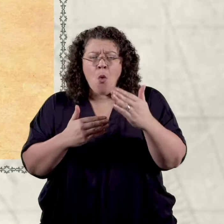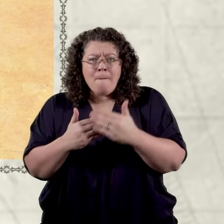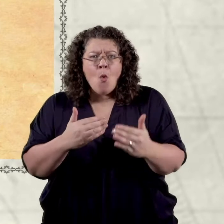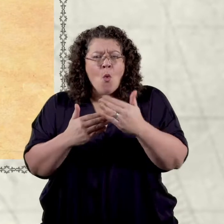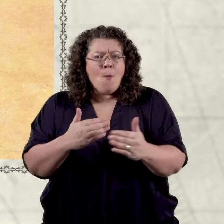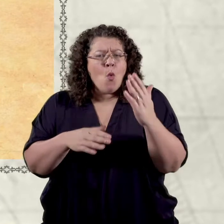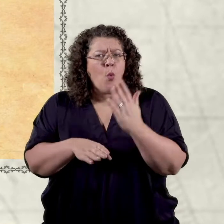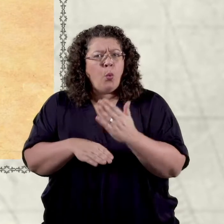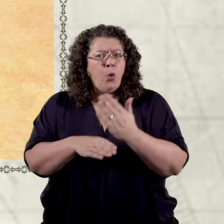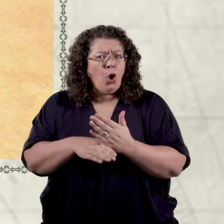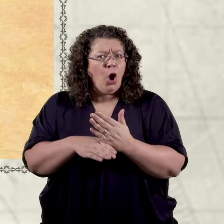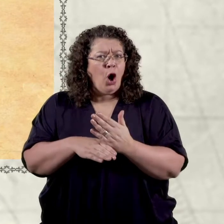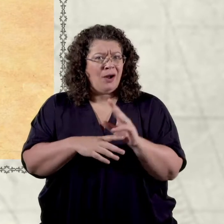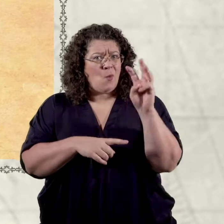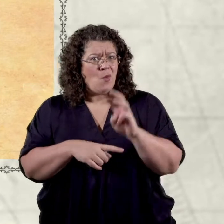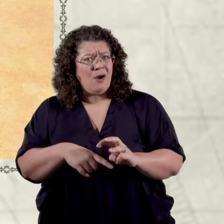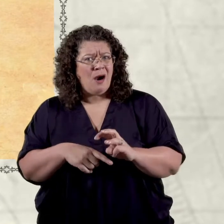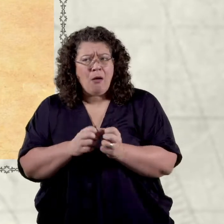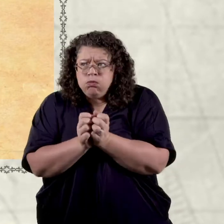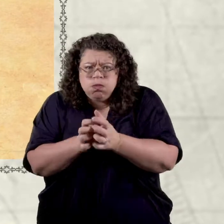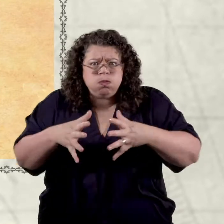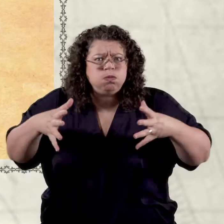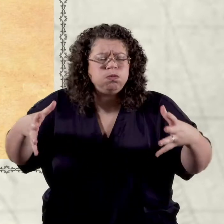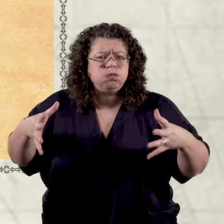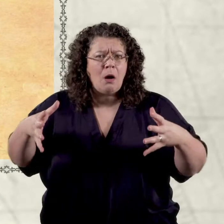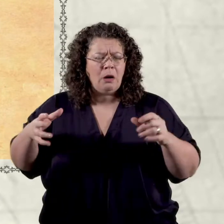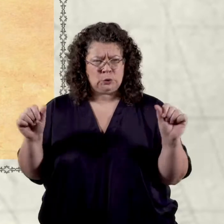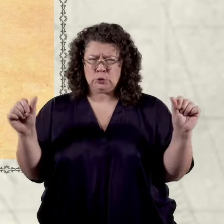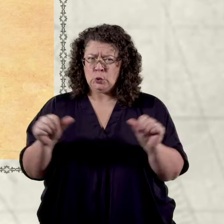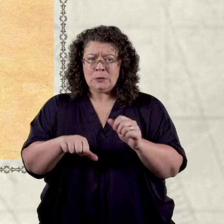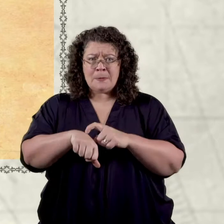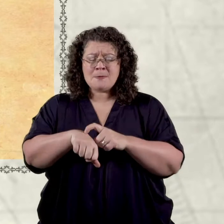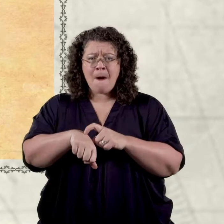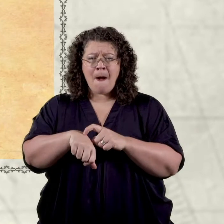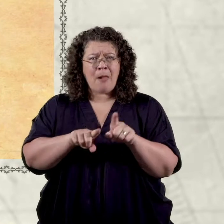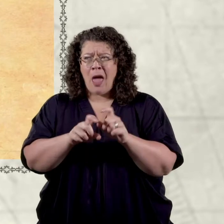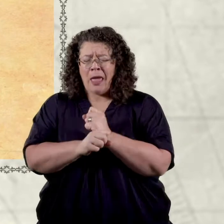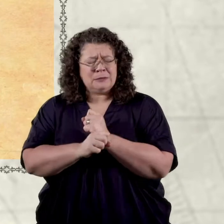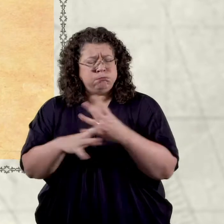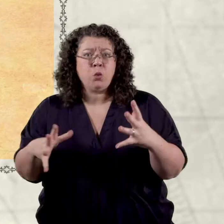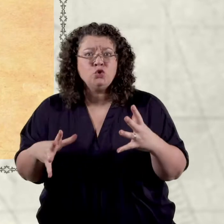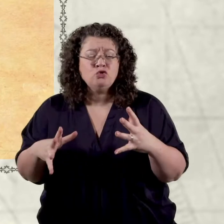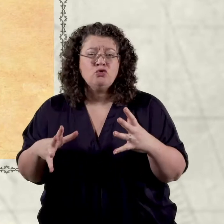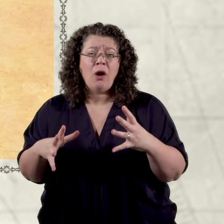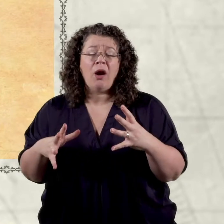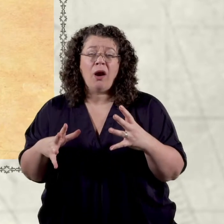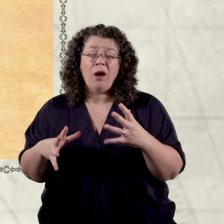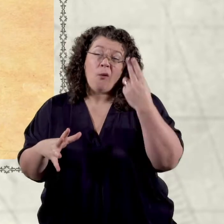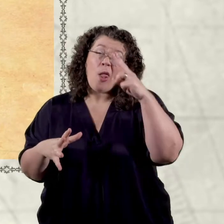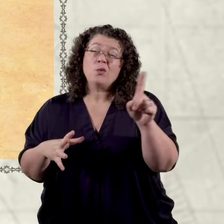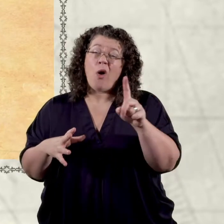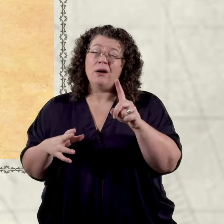Wales, and this expansion happened in a very short time. It was like an explosion. It was called